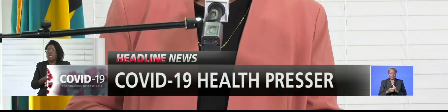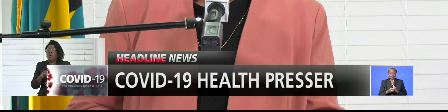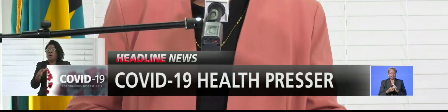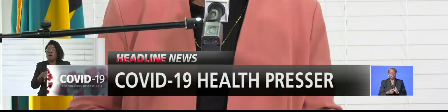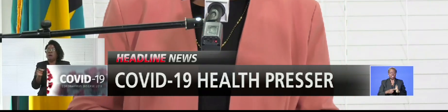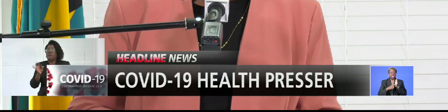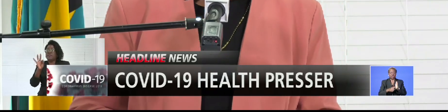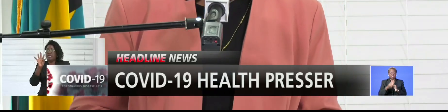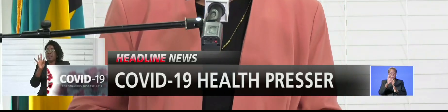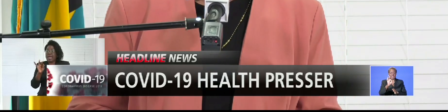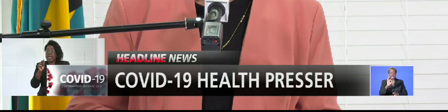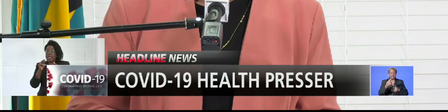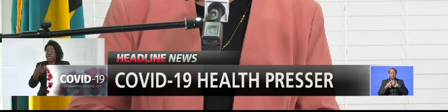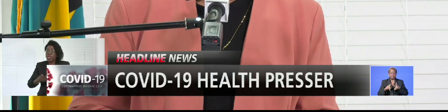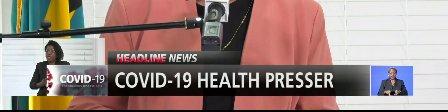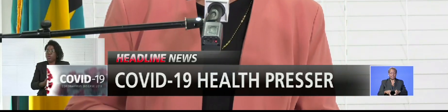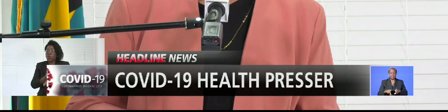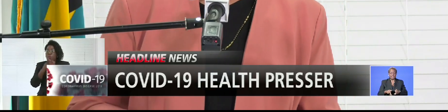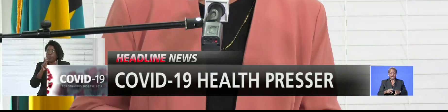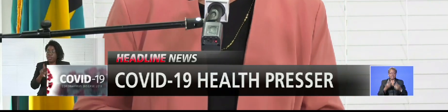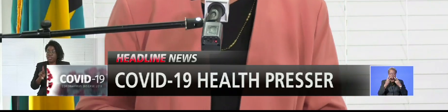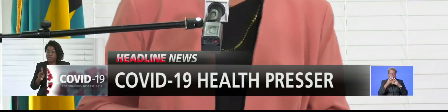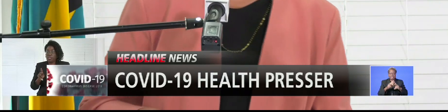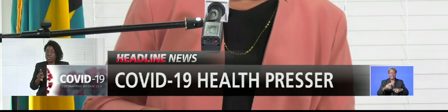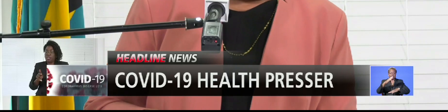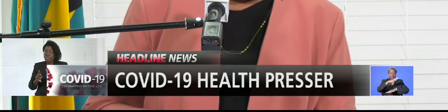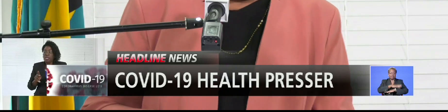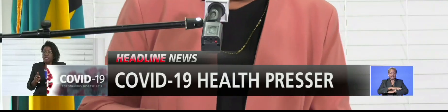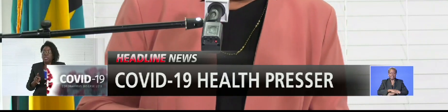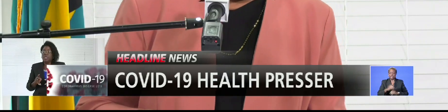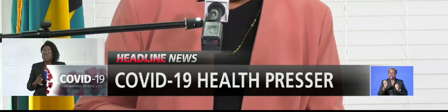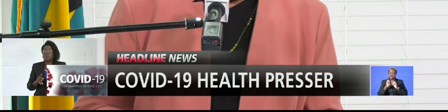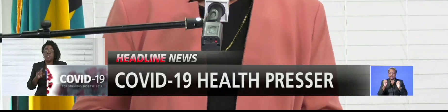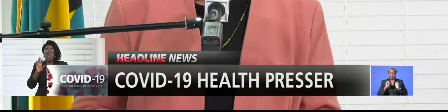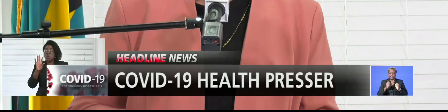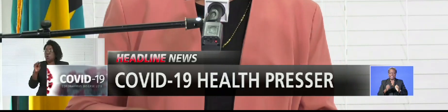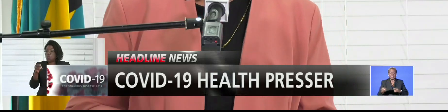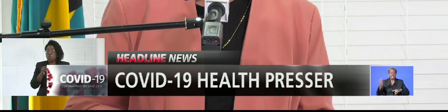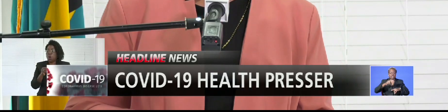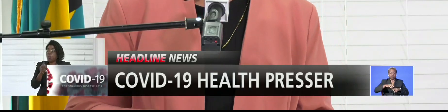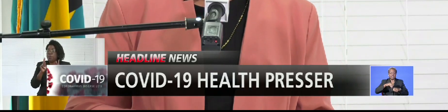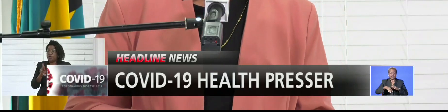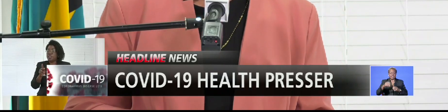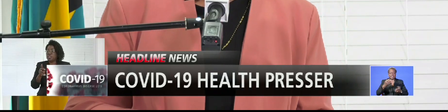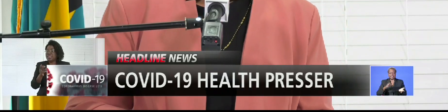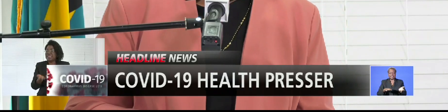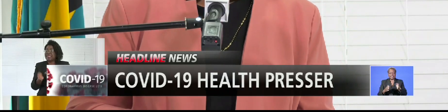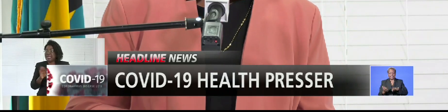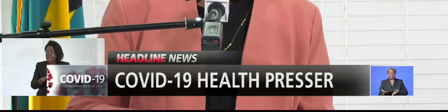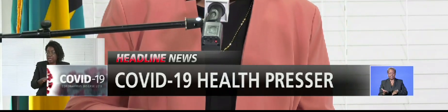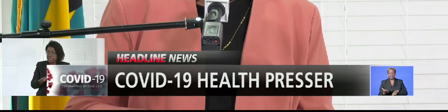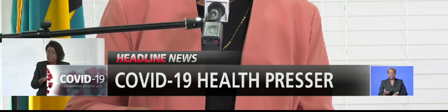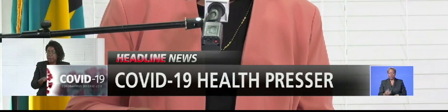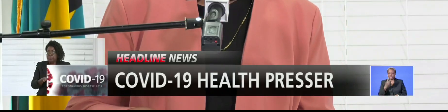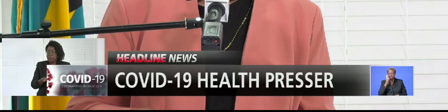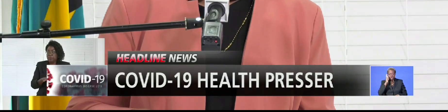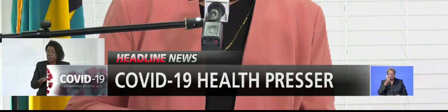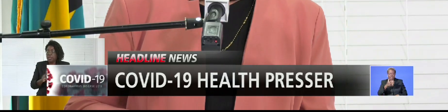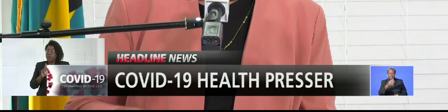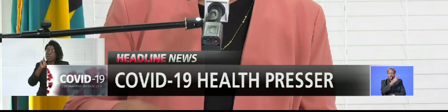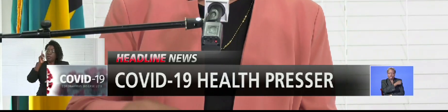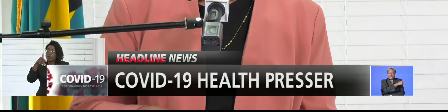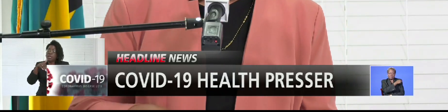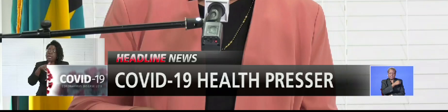9 cases, as you see the flattening, there have been no increase in deaths. When we look at the hospital